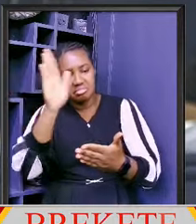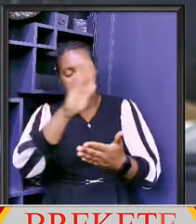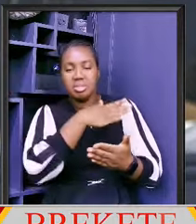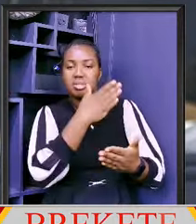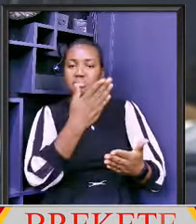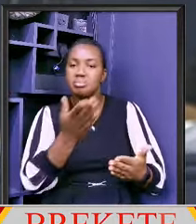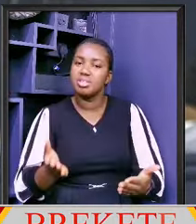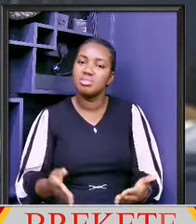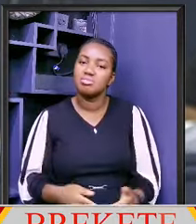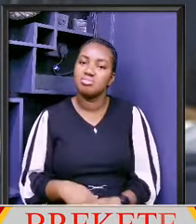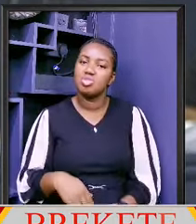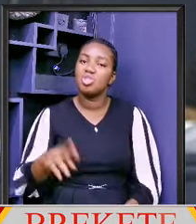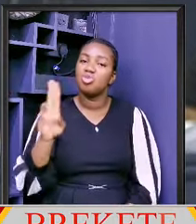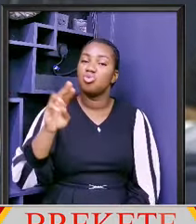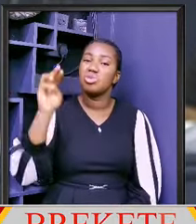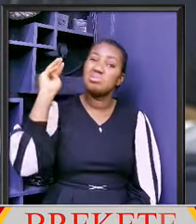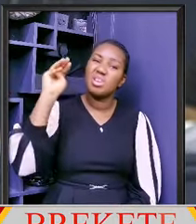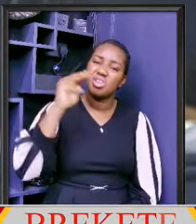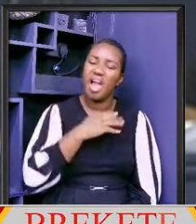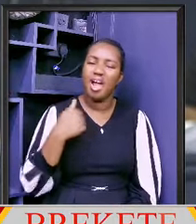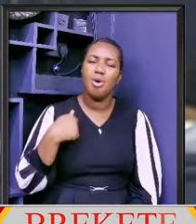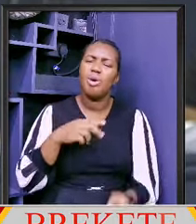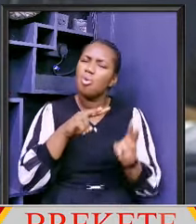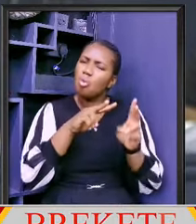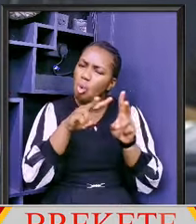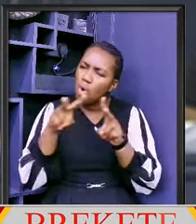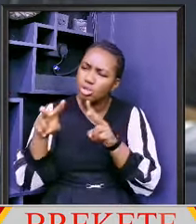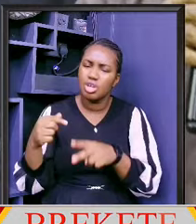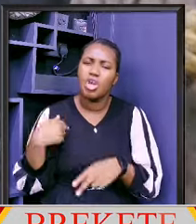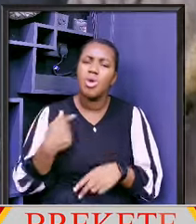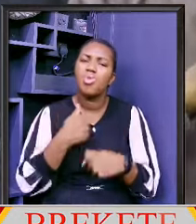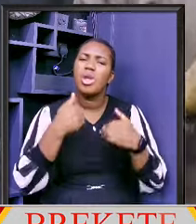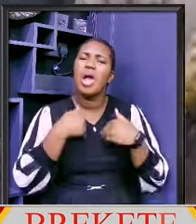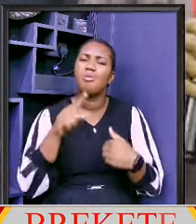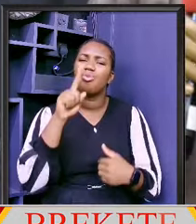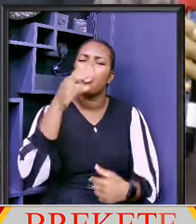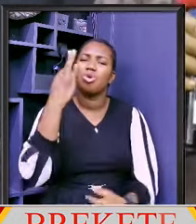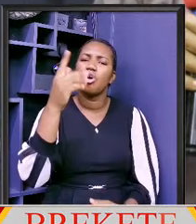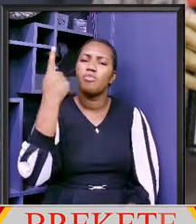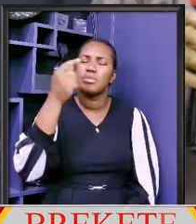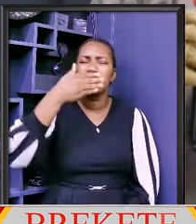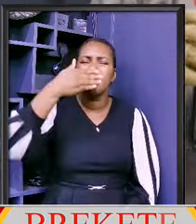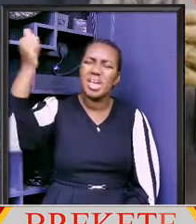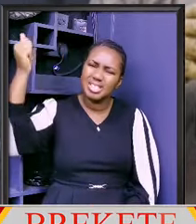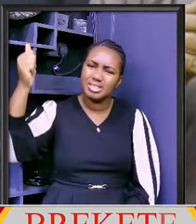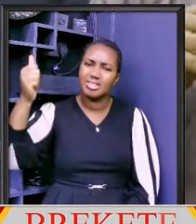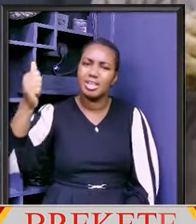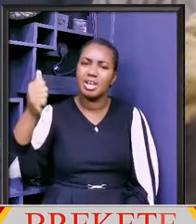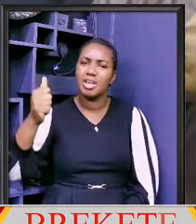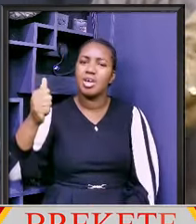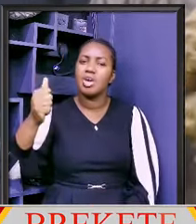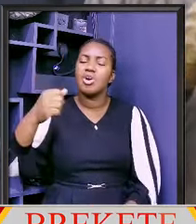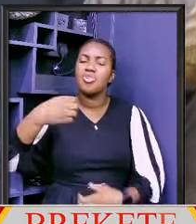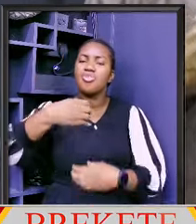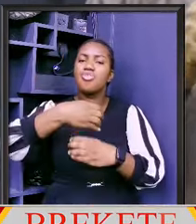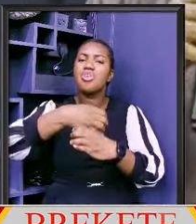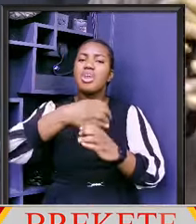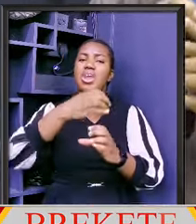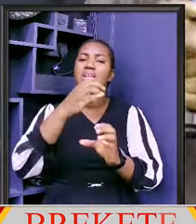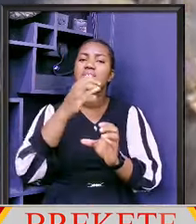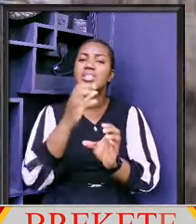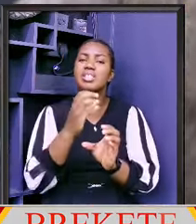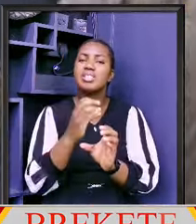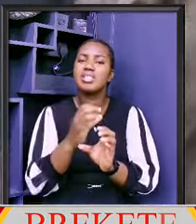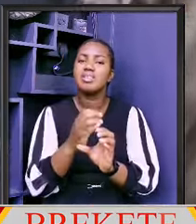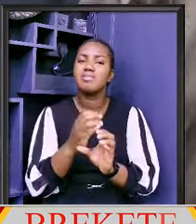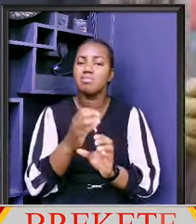we are watching. Now we get one of the best creative artists in the world. Yes. You didn't give it to Nigerians